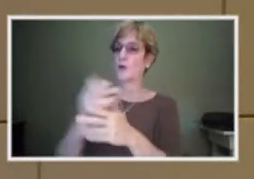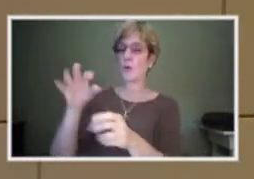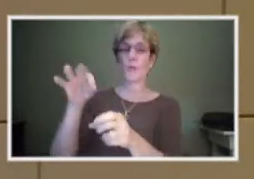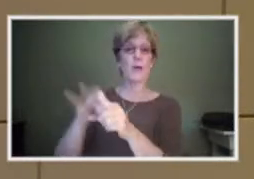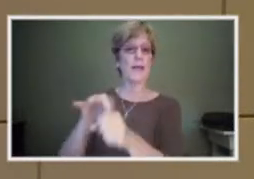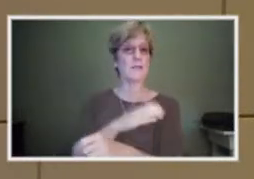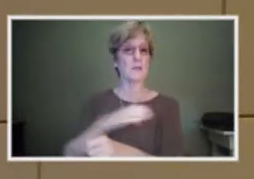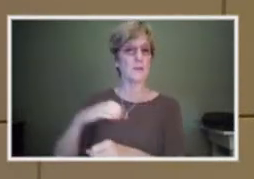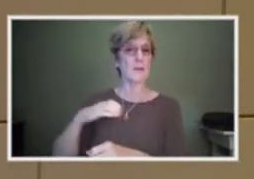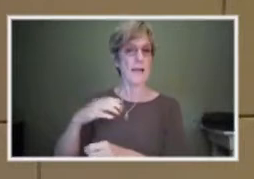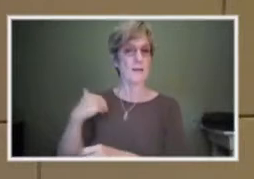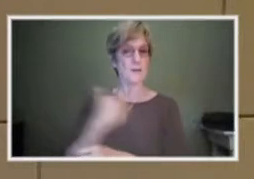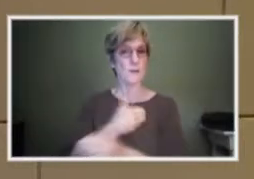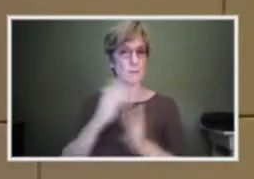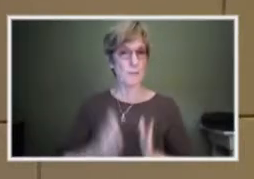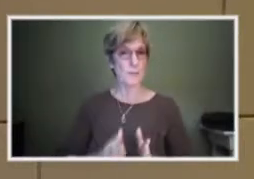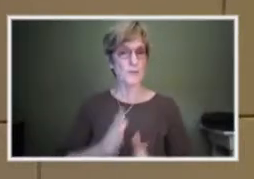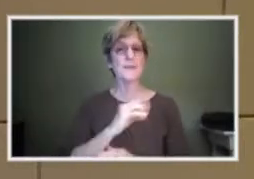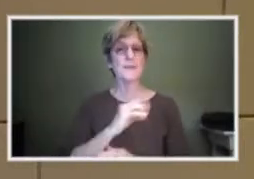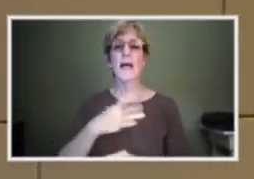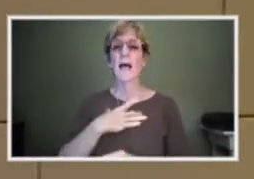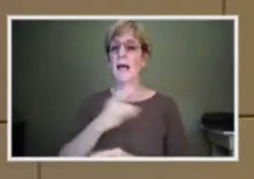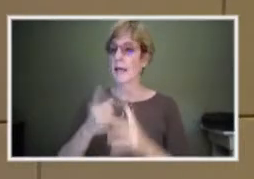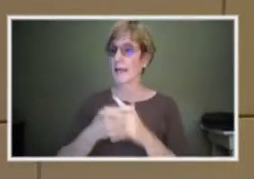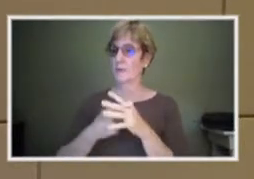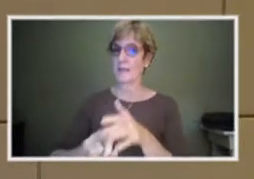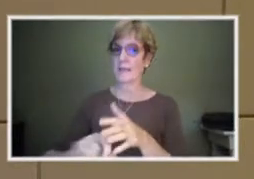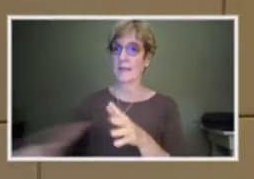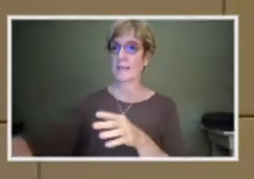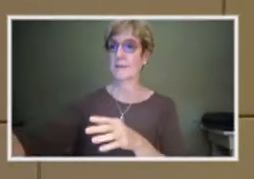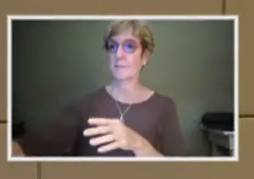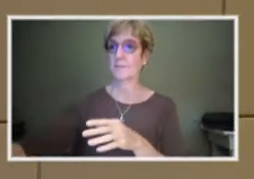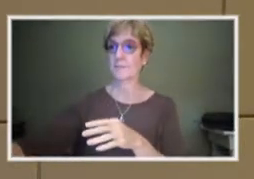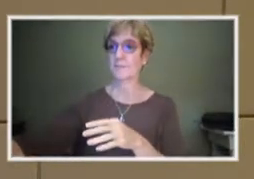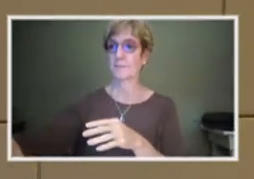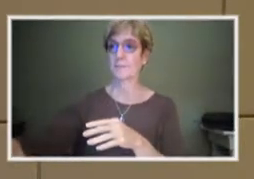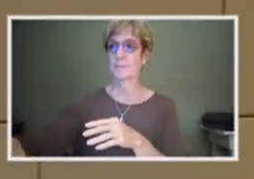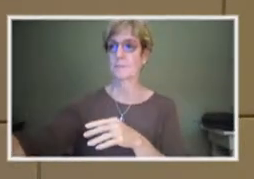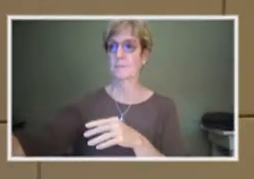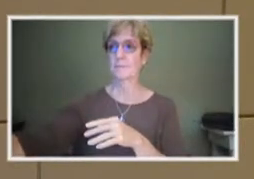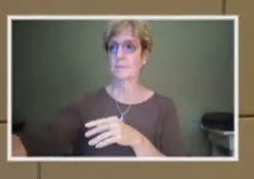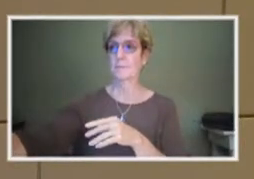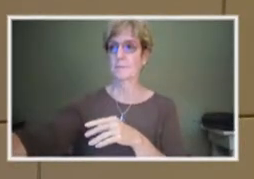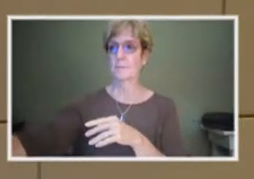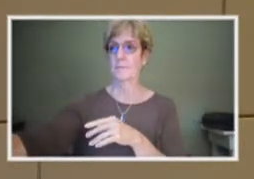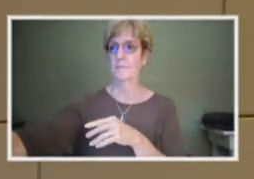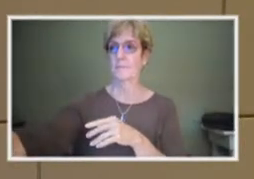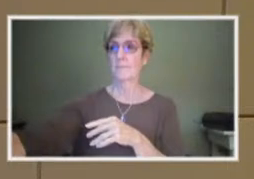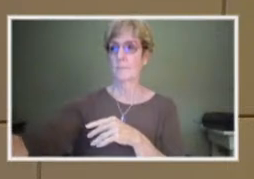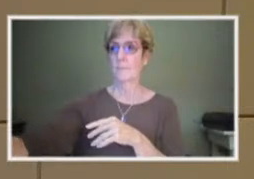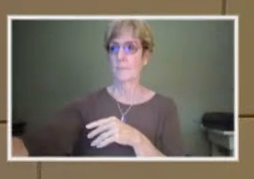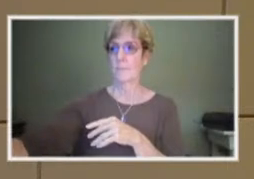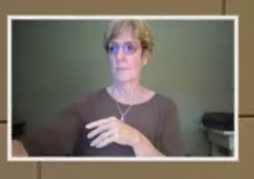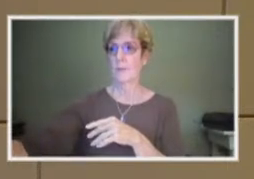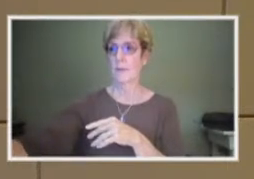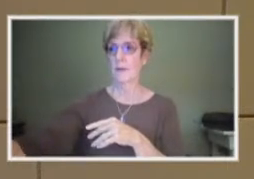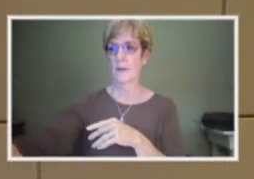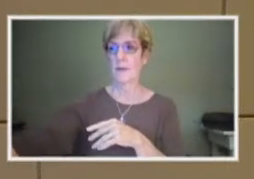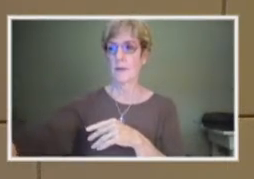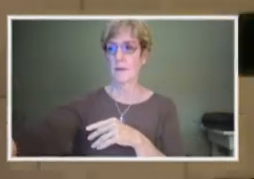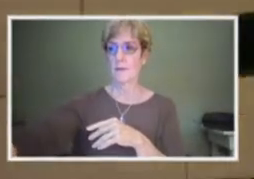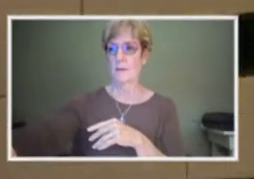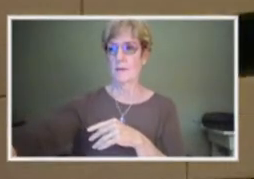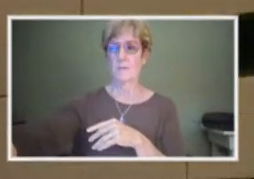members. And I'd like to begin with introductions, and we'll begin with the Madam